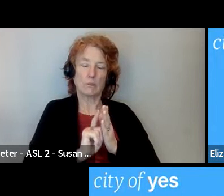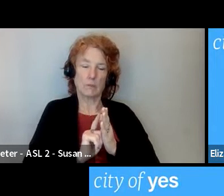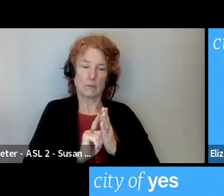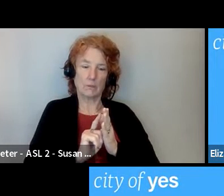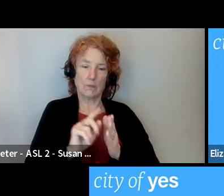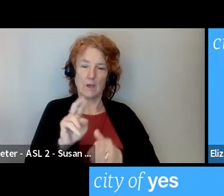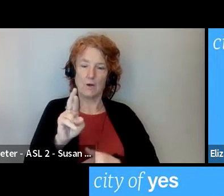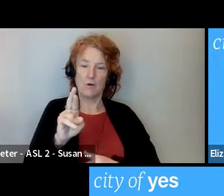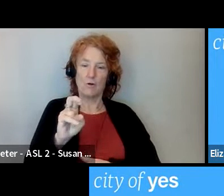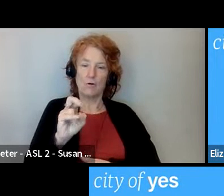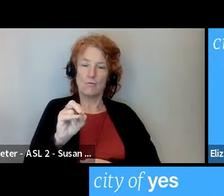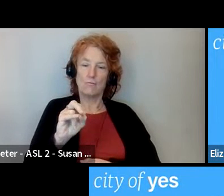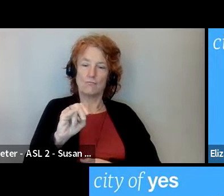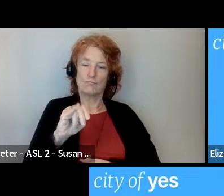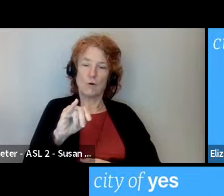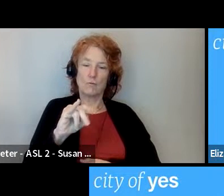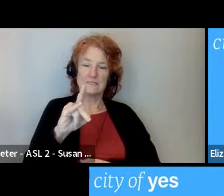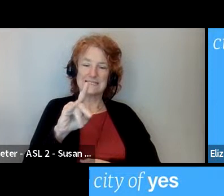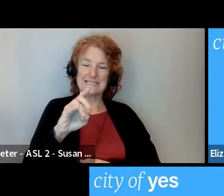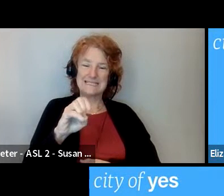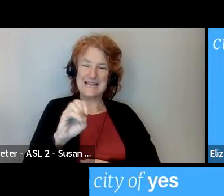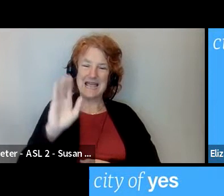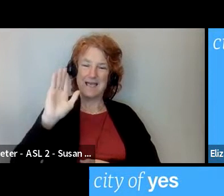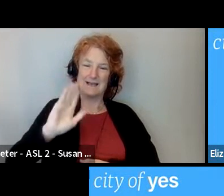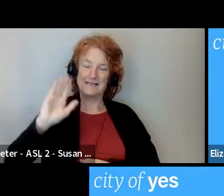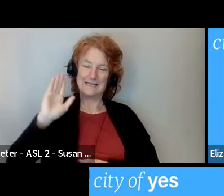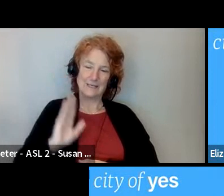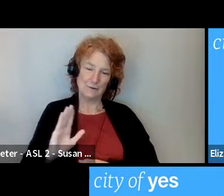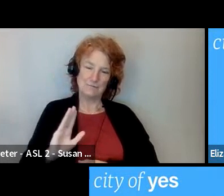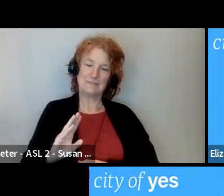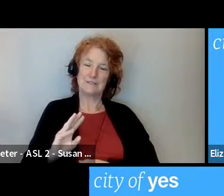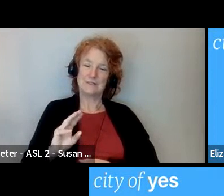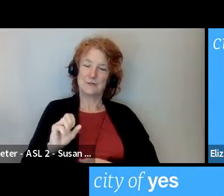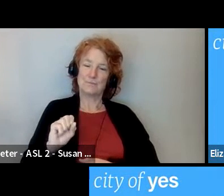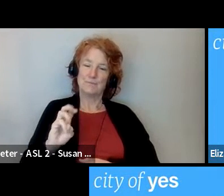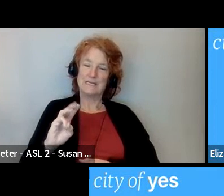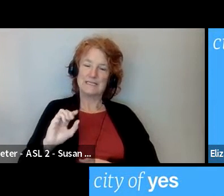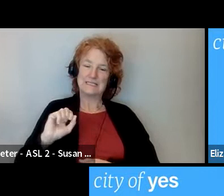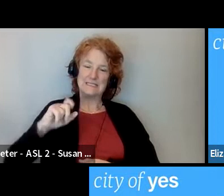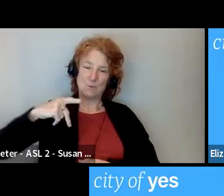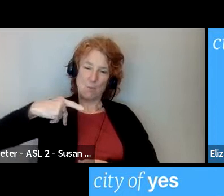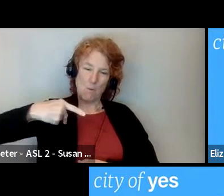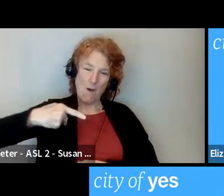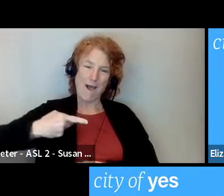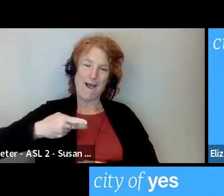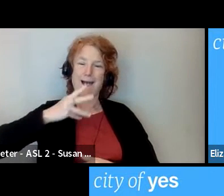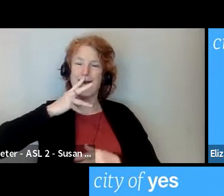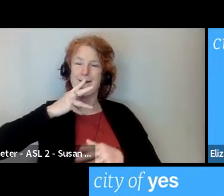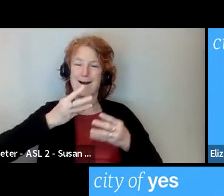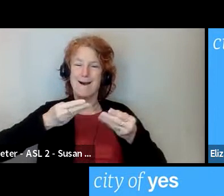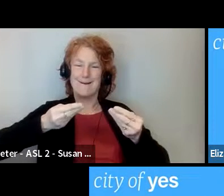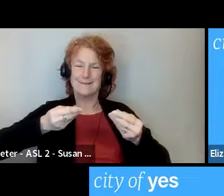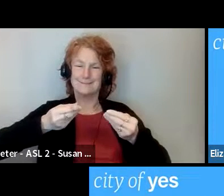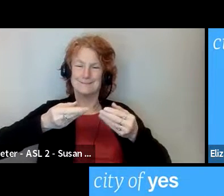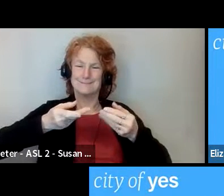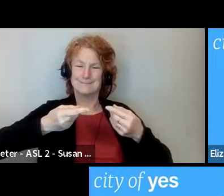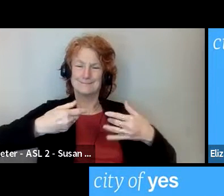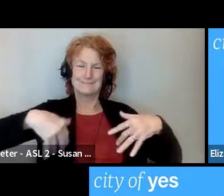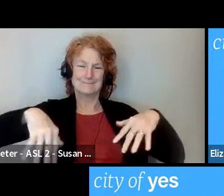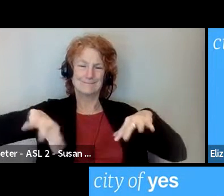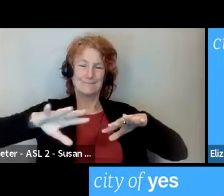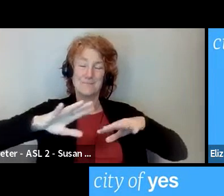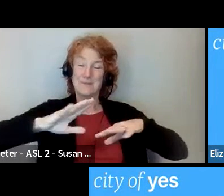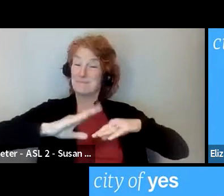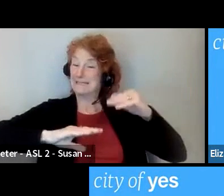Rosedale is made up of former swampland. Those buildings physically cannot exist for a very